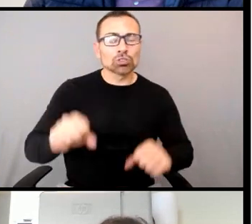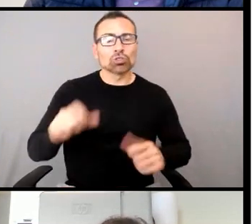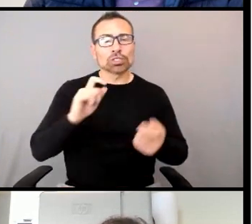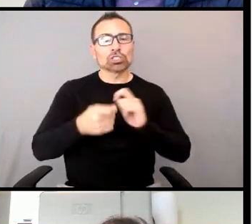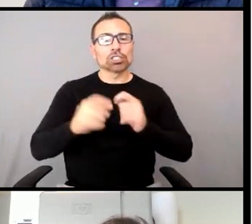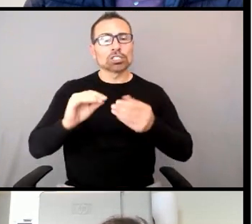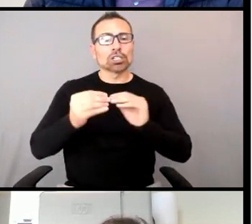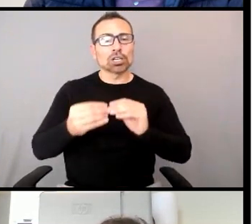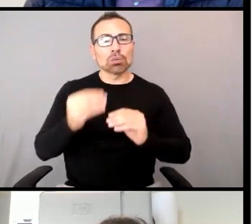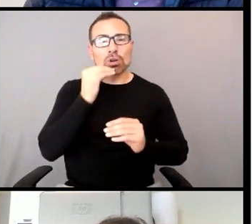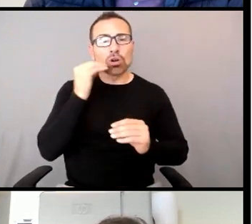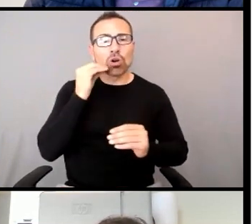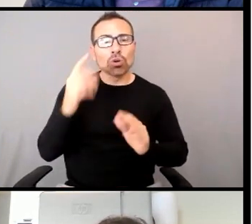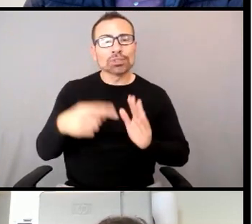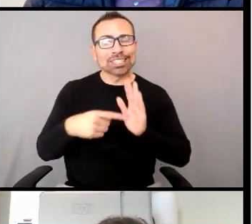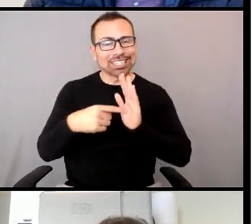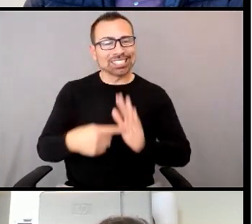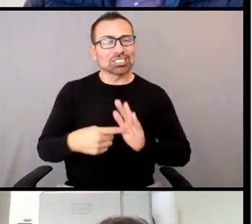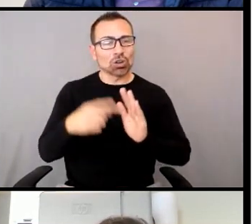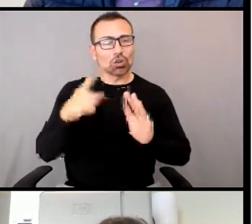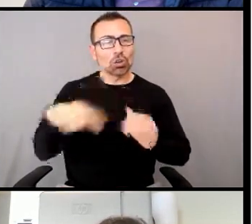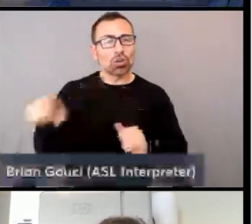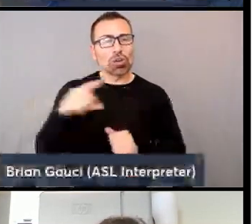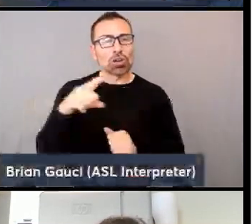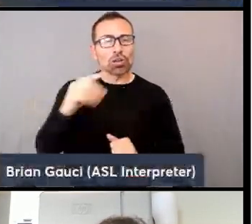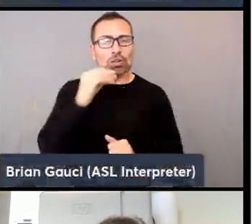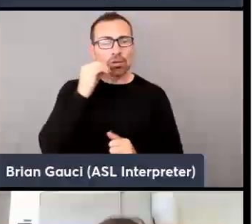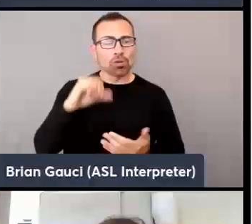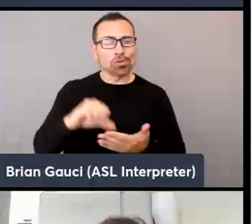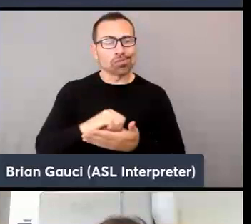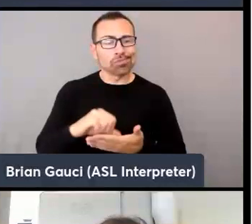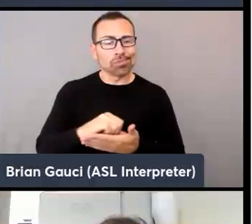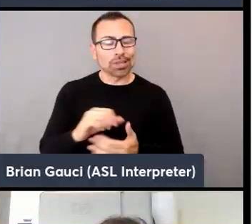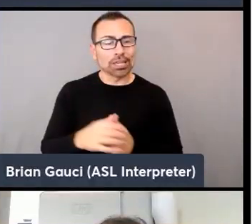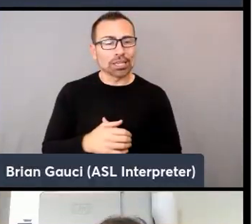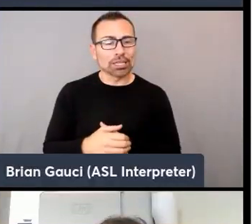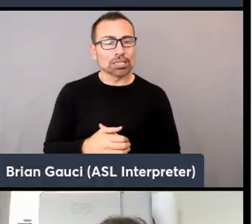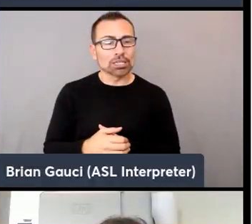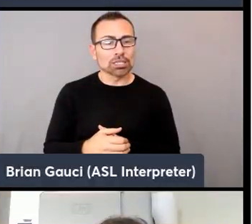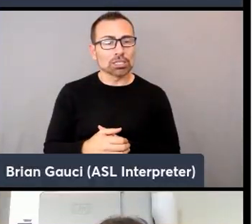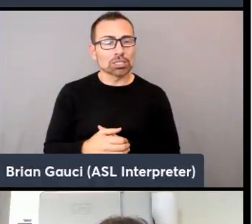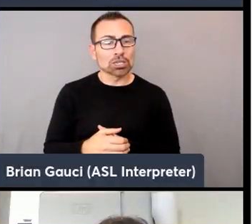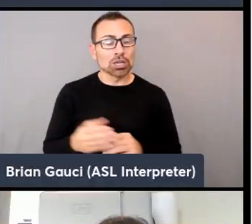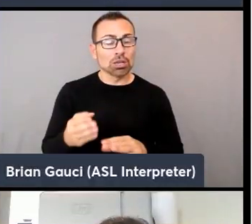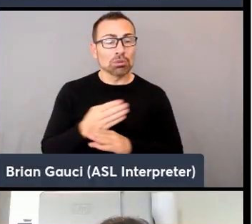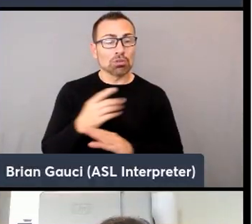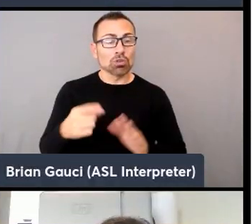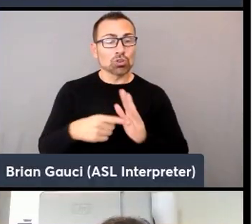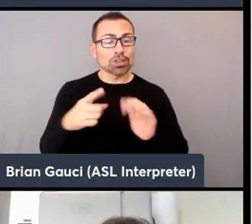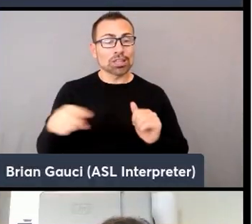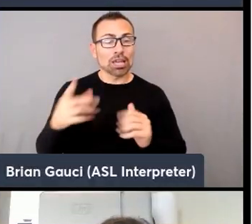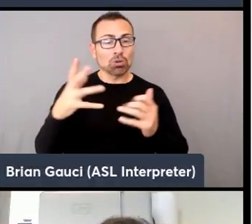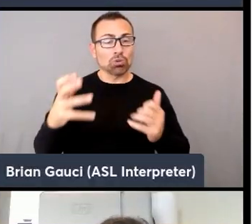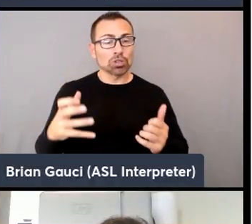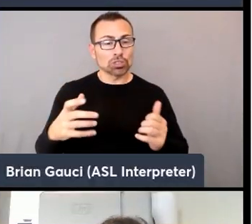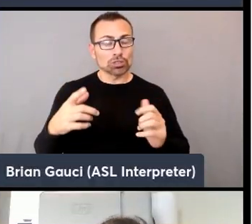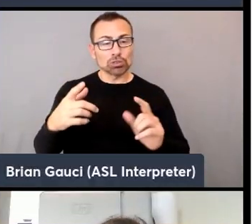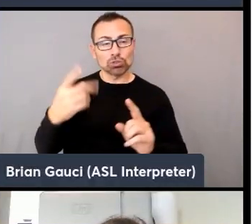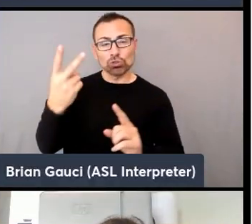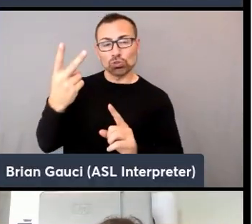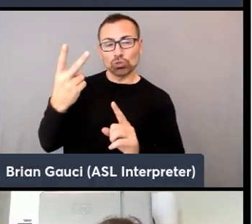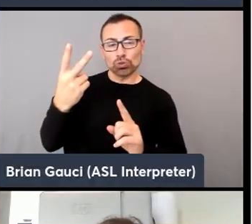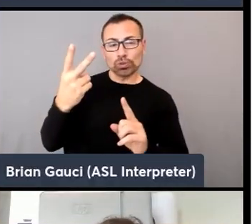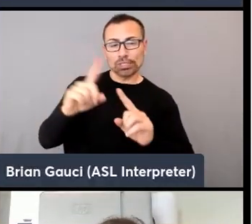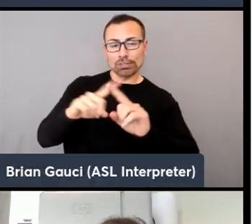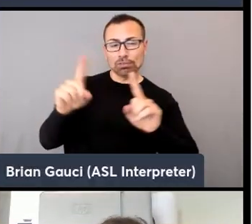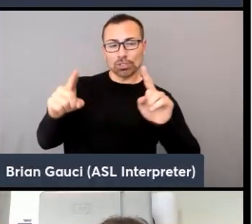But before I show you those, I just want to point out two key distinctions between these flags. So one